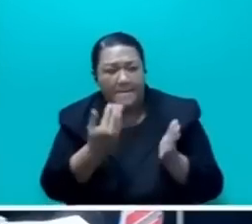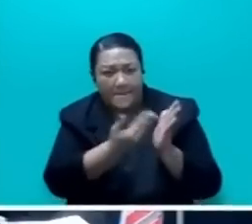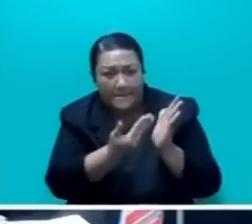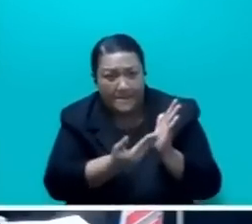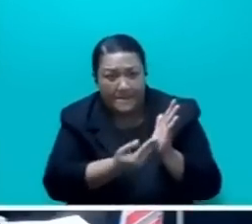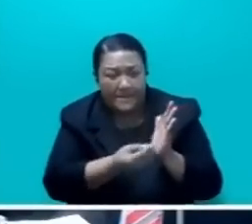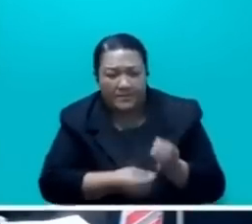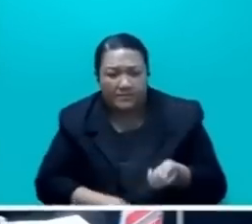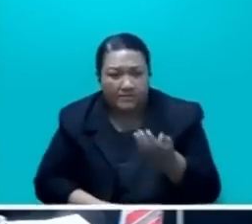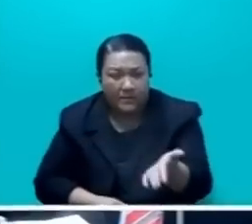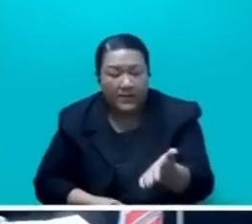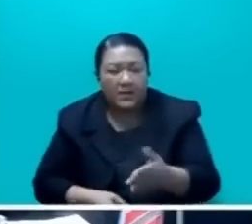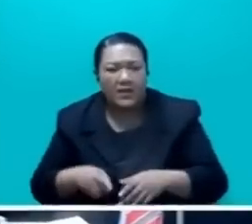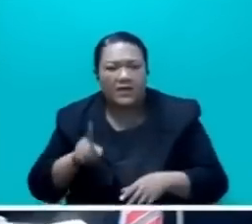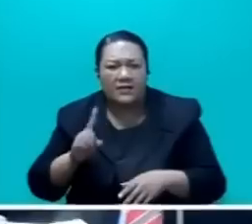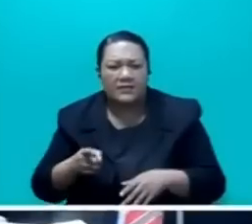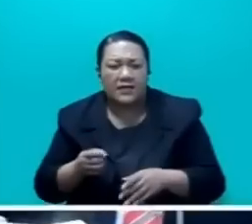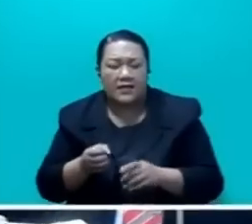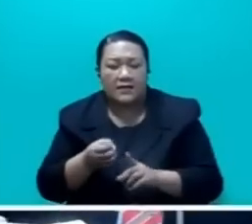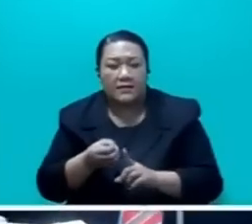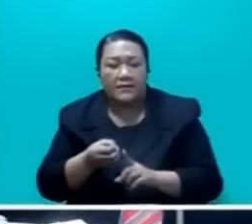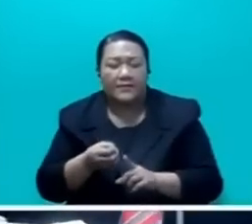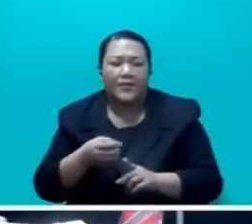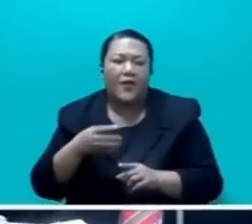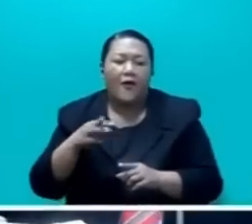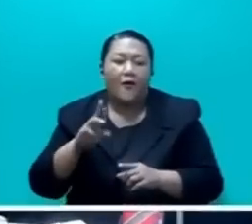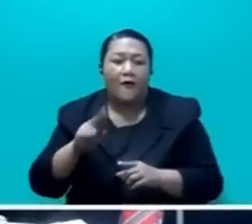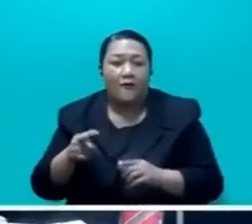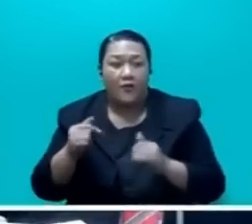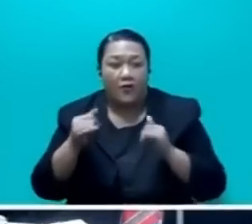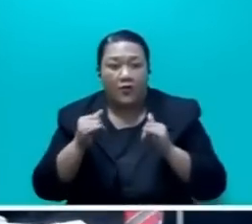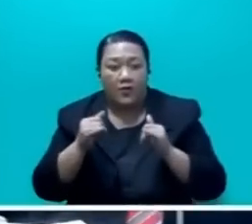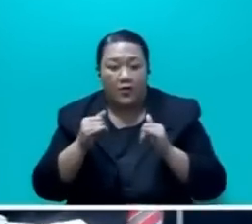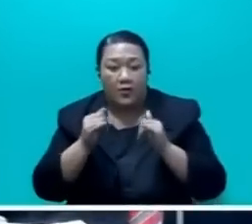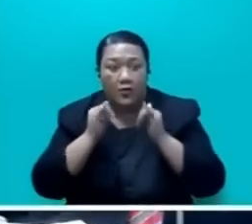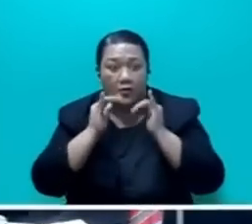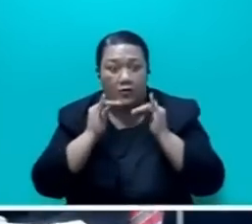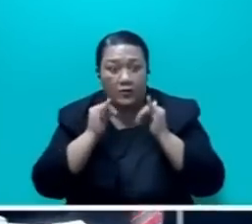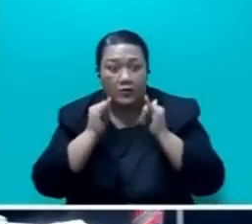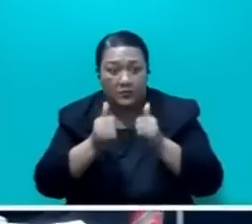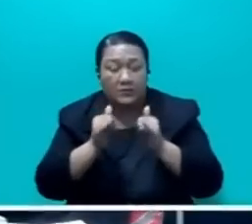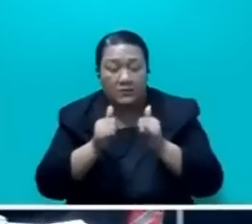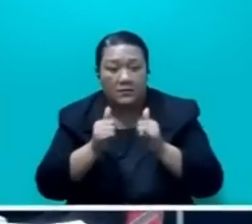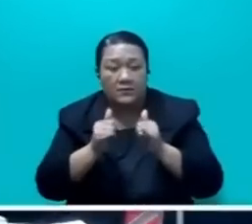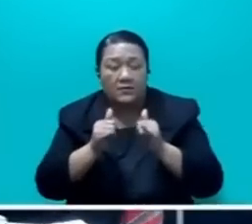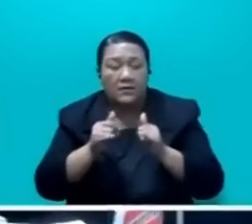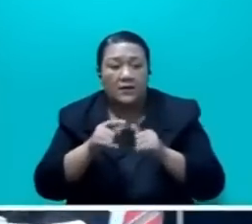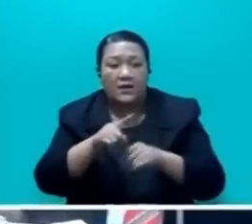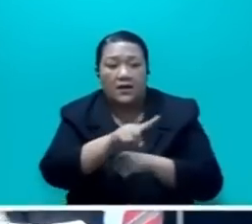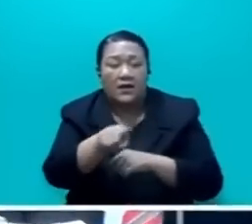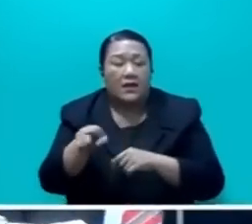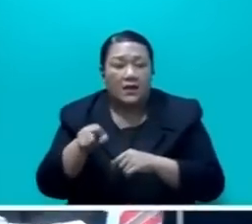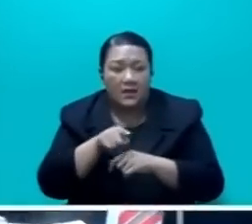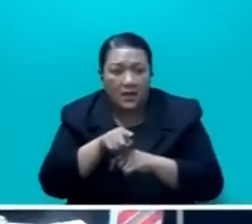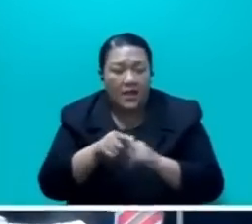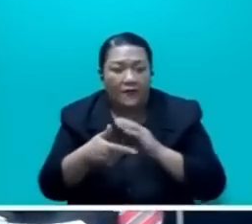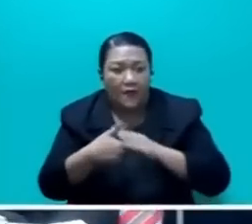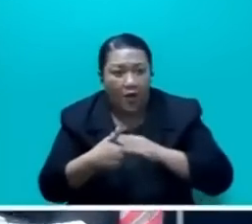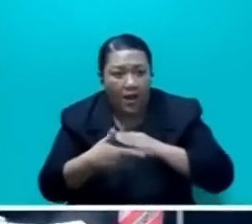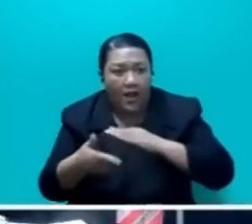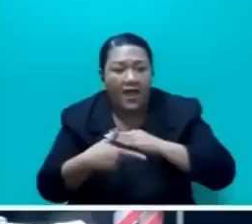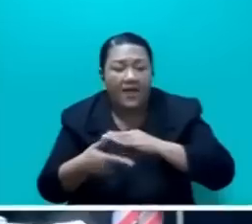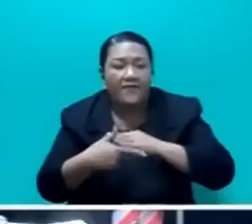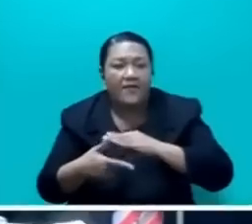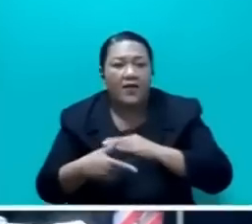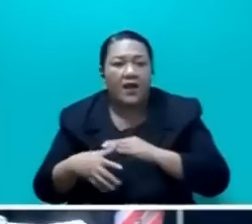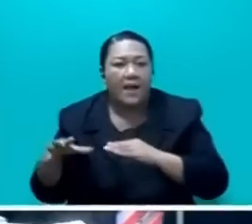the independence of the judiciary since mid-April 2012, which at all levels does what it perceives is required of it by